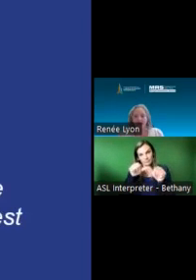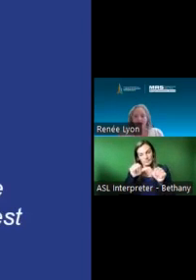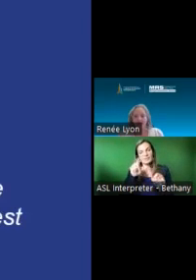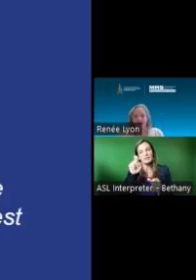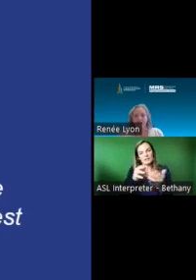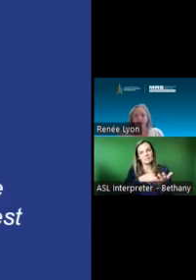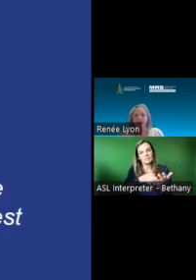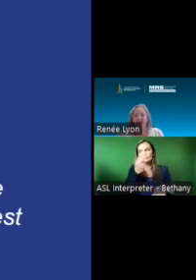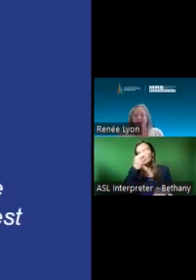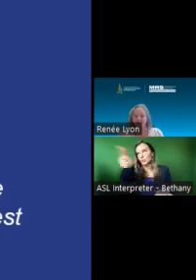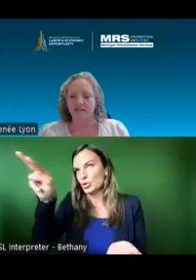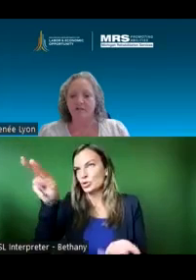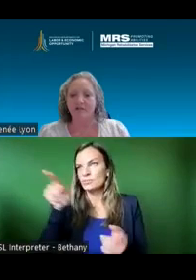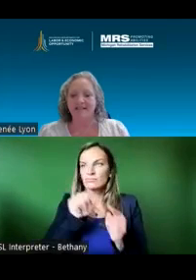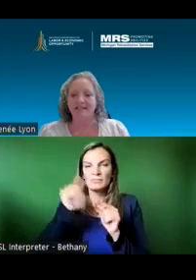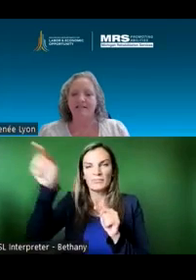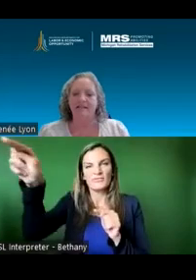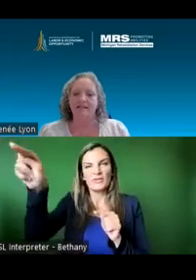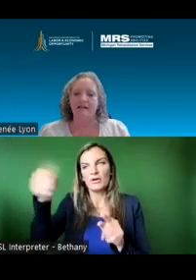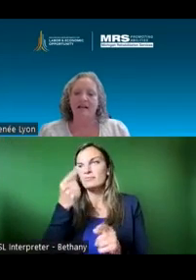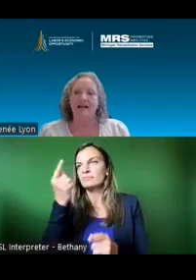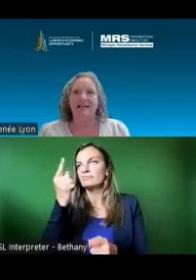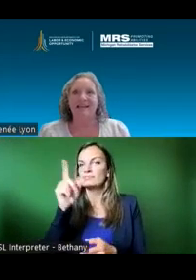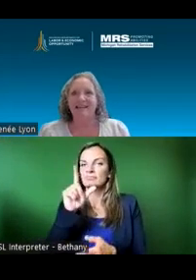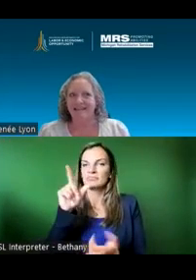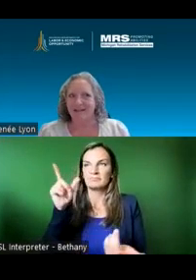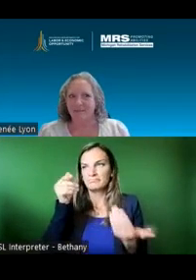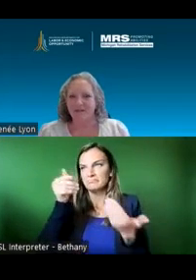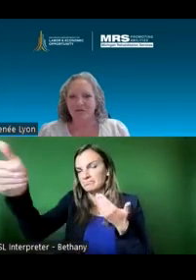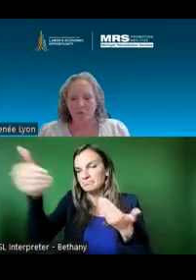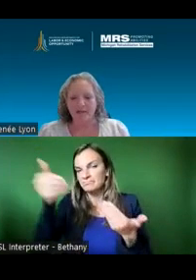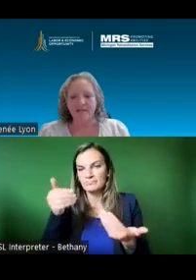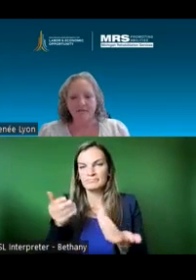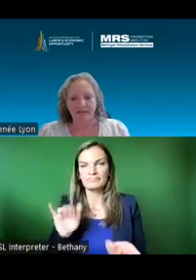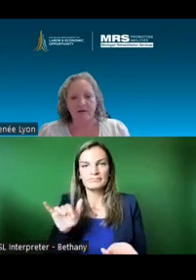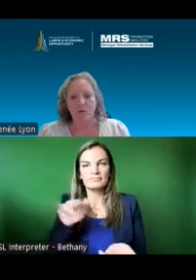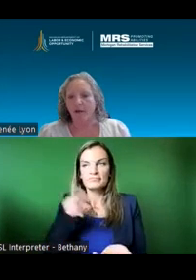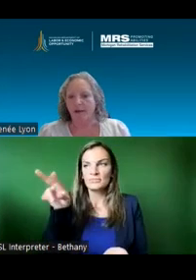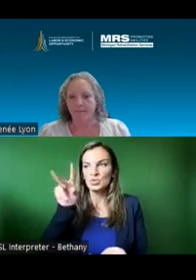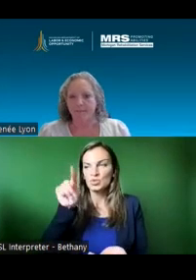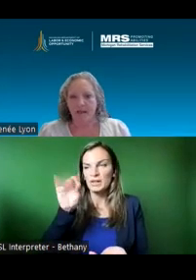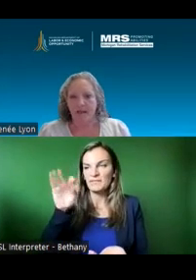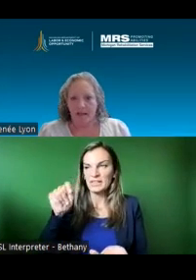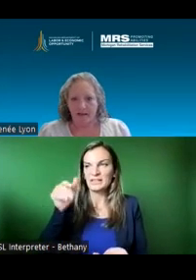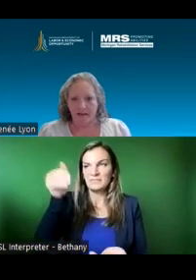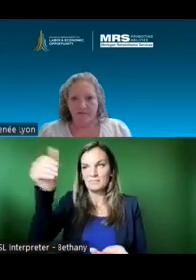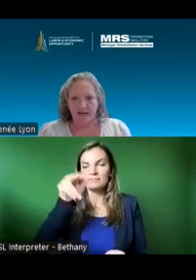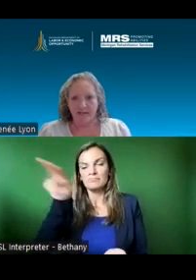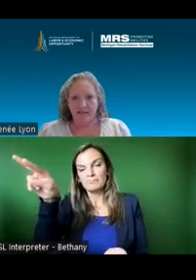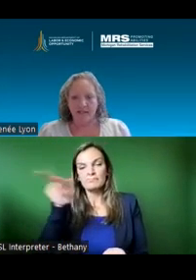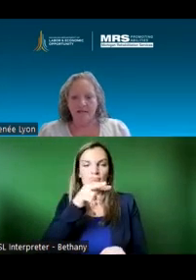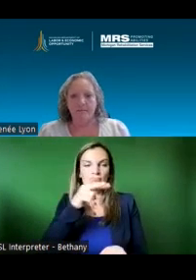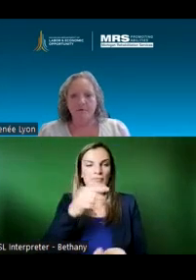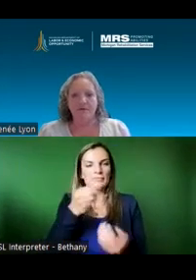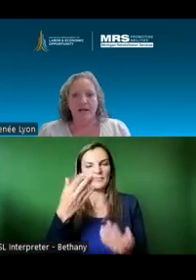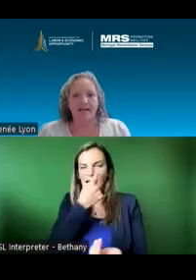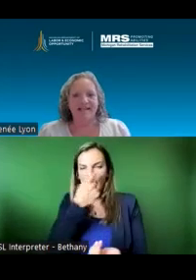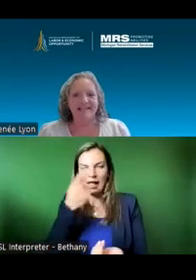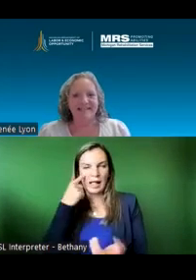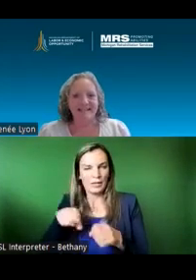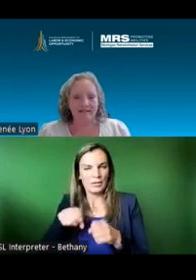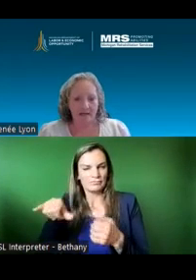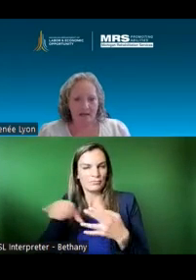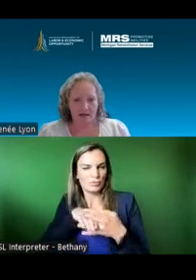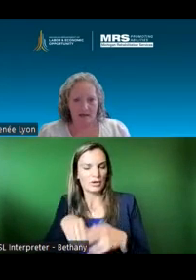focusing on an object at a different distance, like something 20 feet away. And finally, number